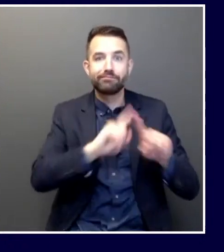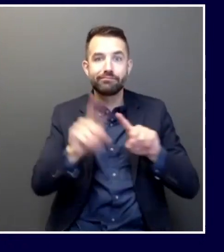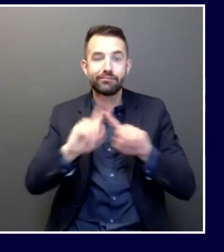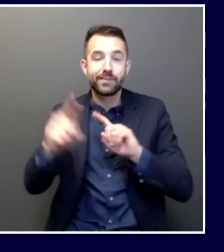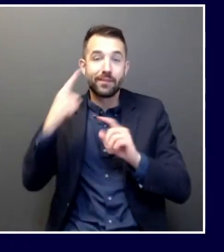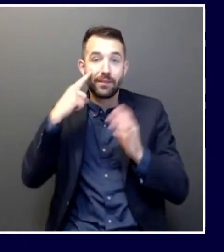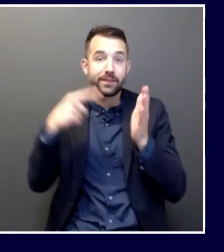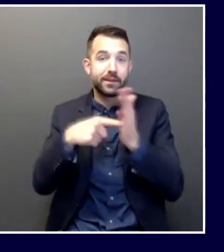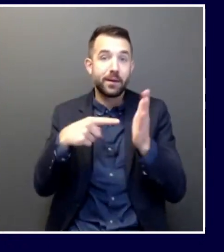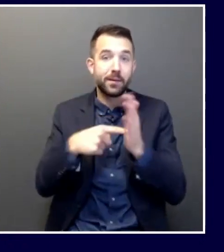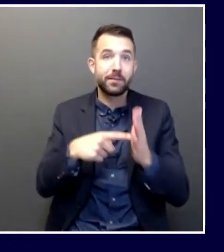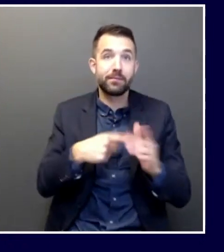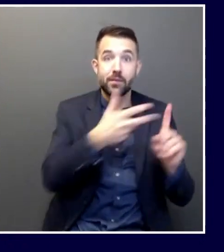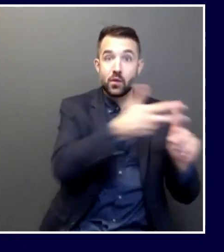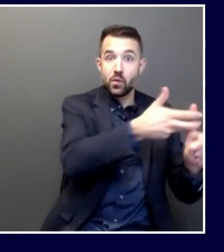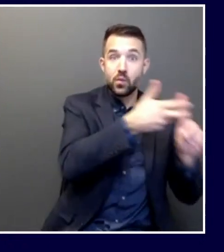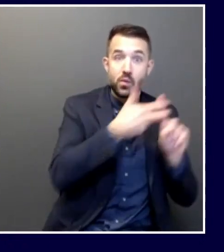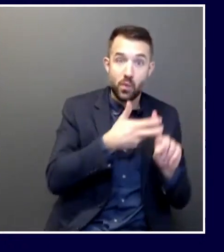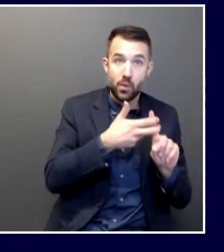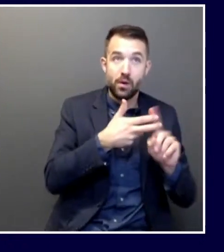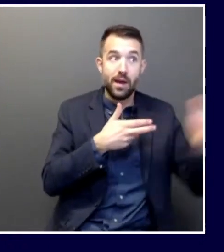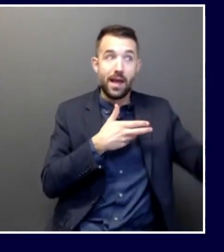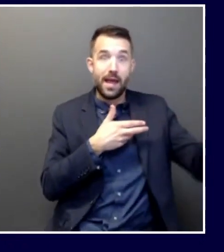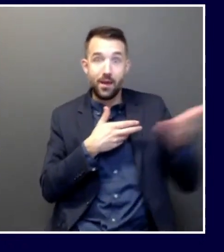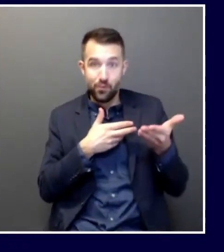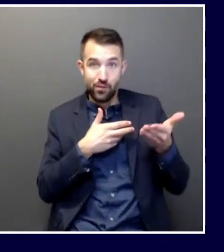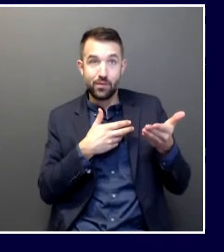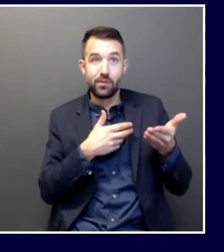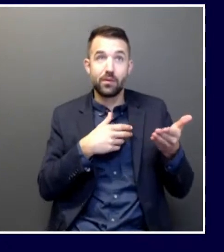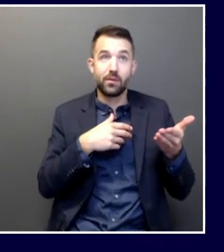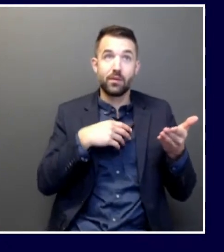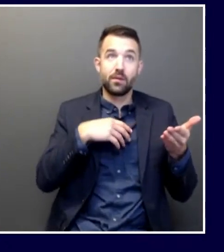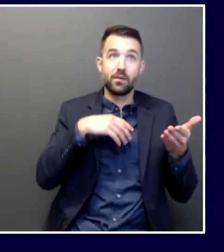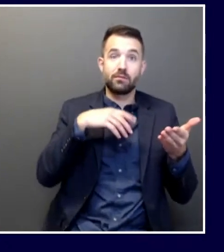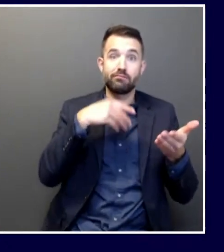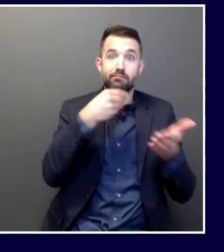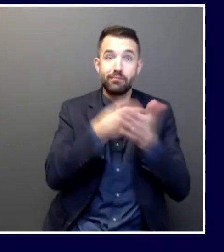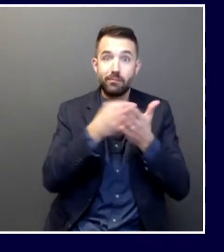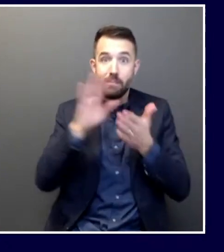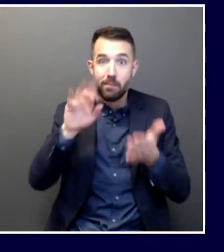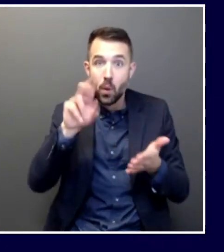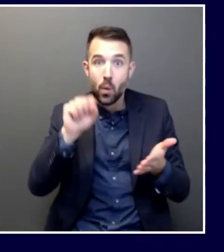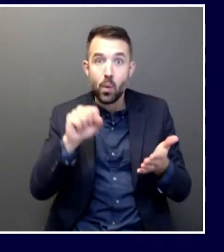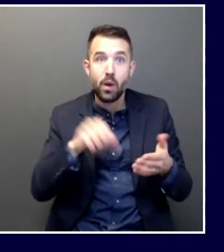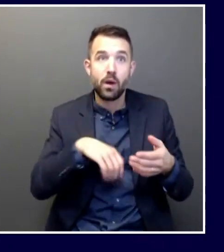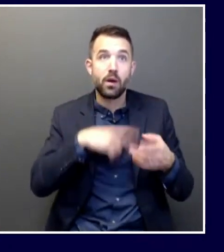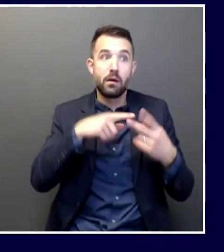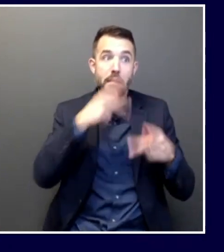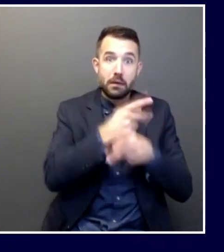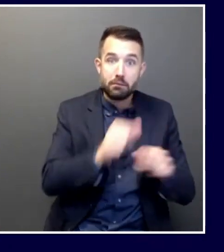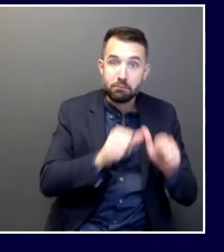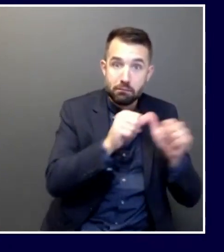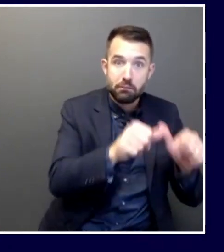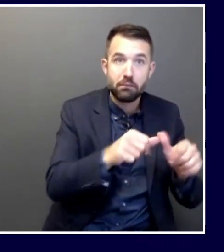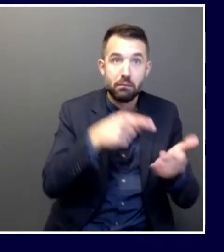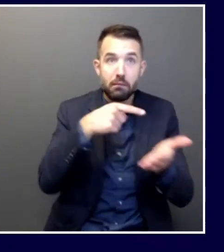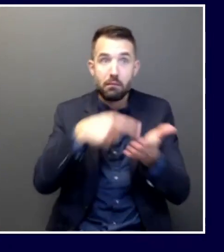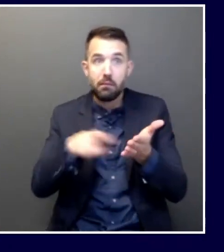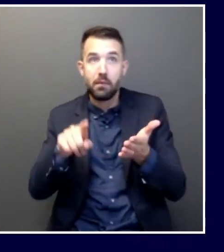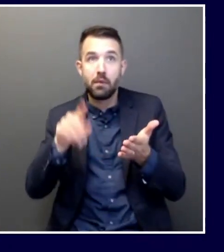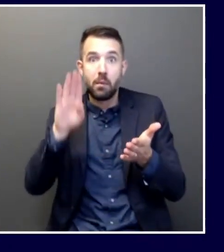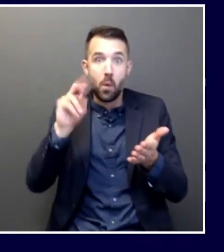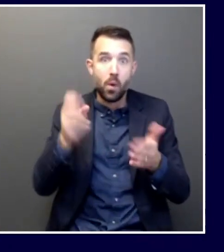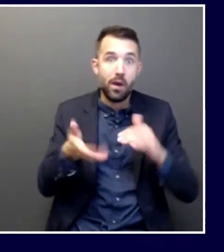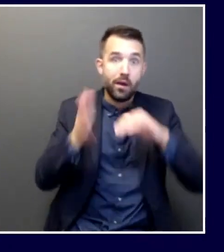We've also been trying to provide flexibility. So for example, allowing them to bring in workers who are in training, not